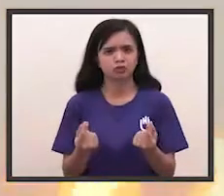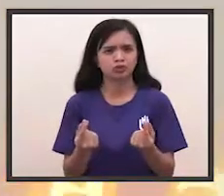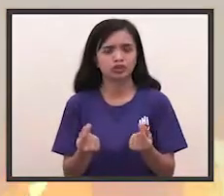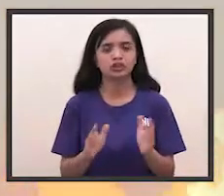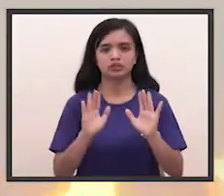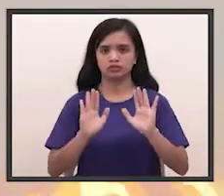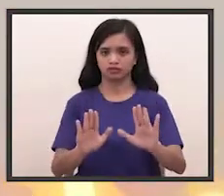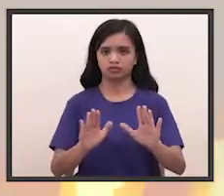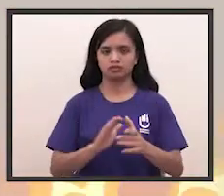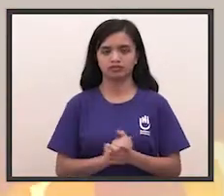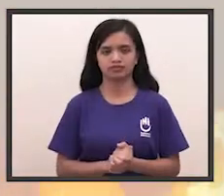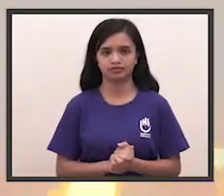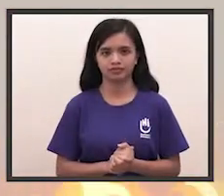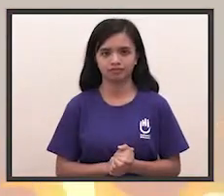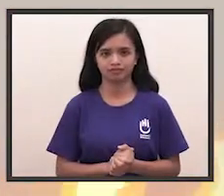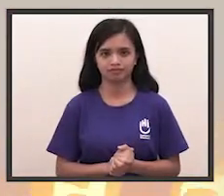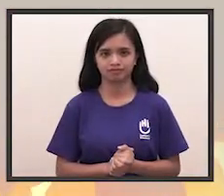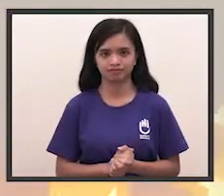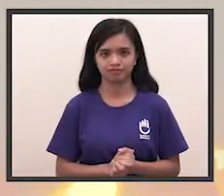stop,